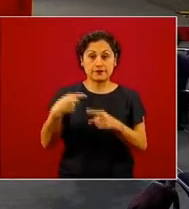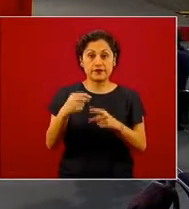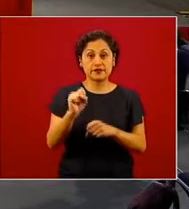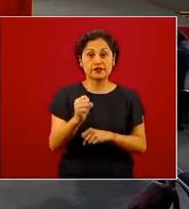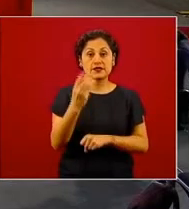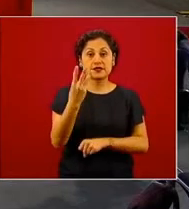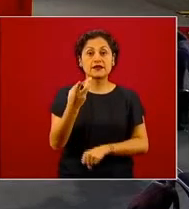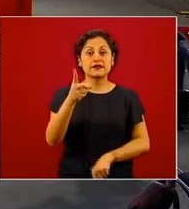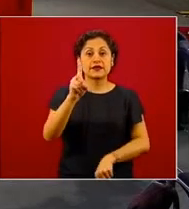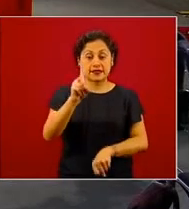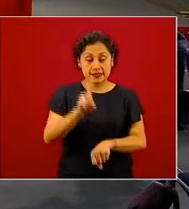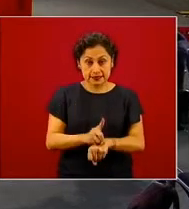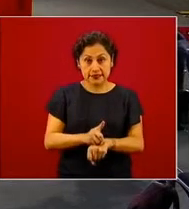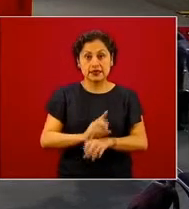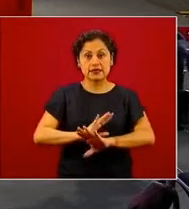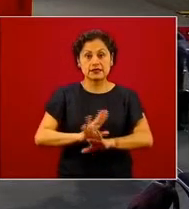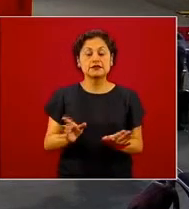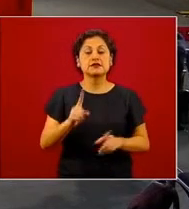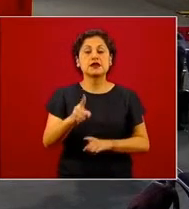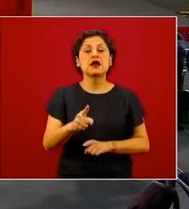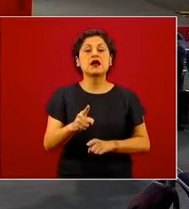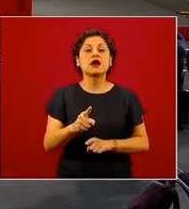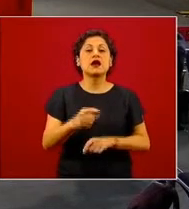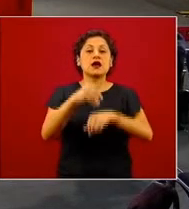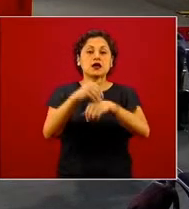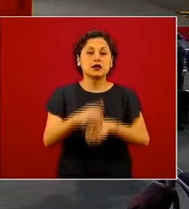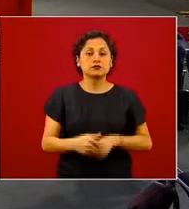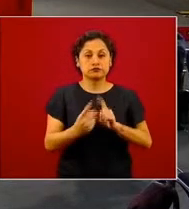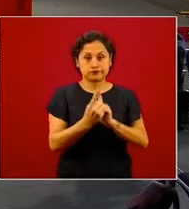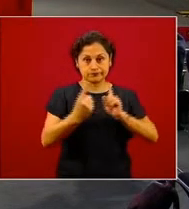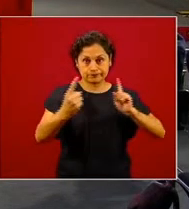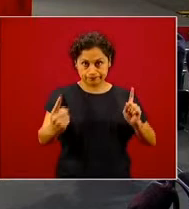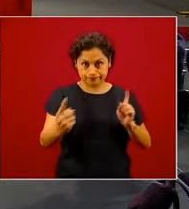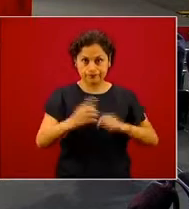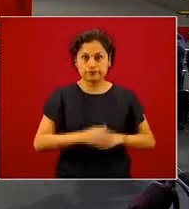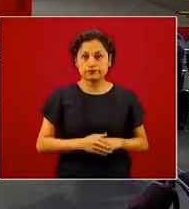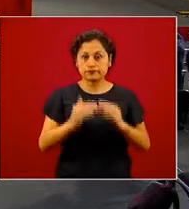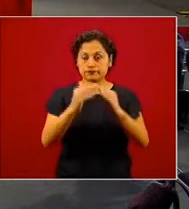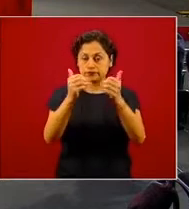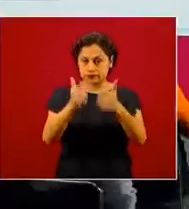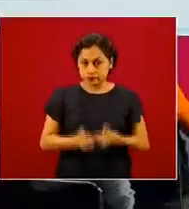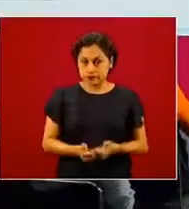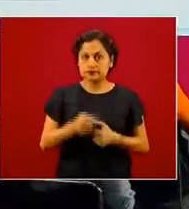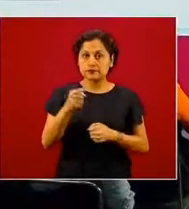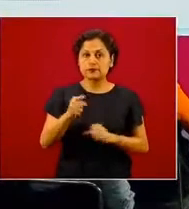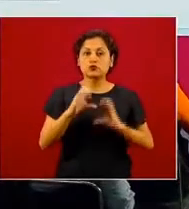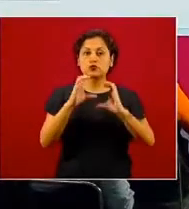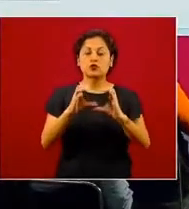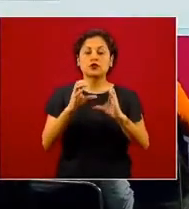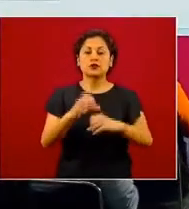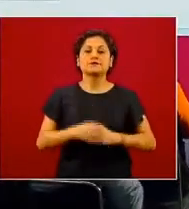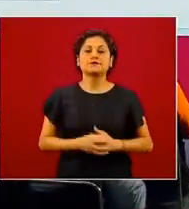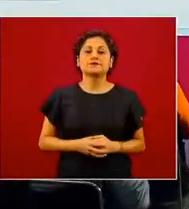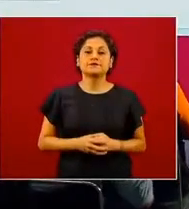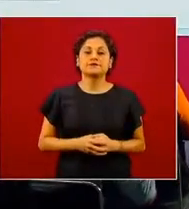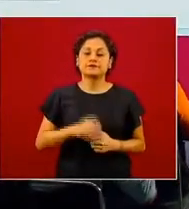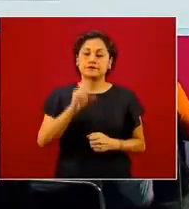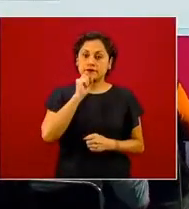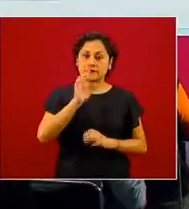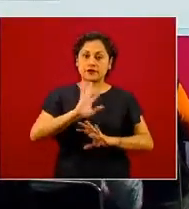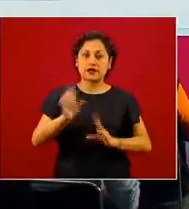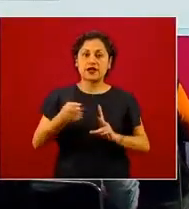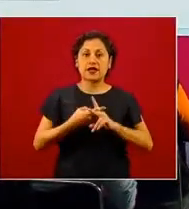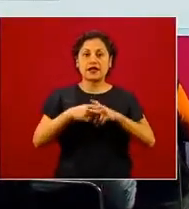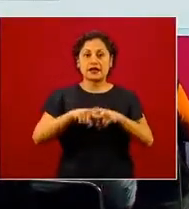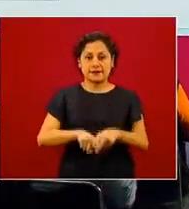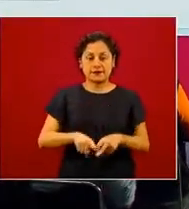We've now been 63 days in the National Safe Distance campaign, and we're heading into the last full week of this